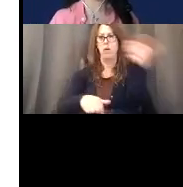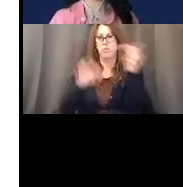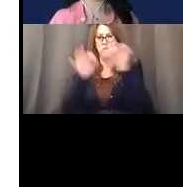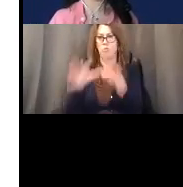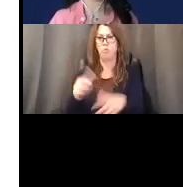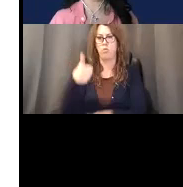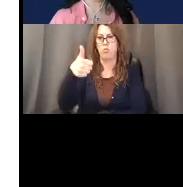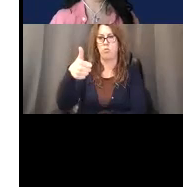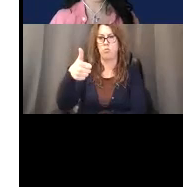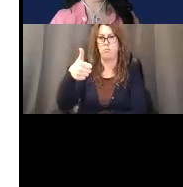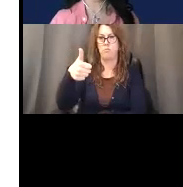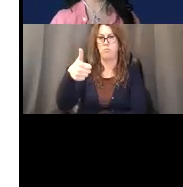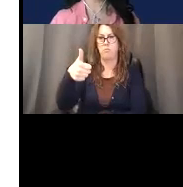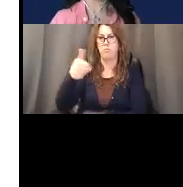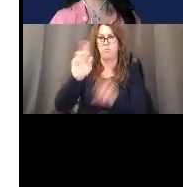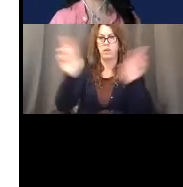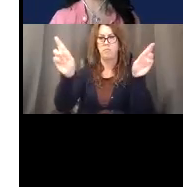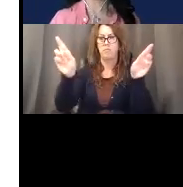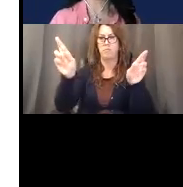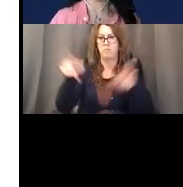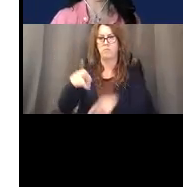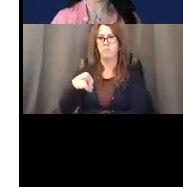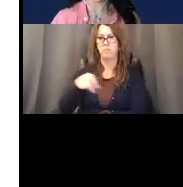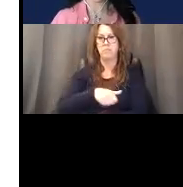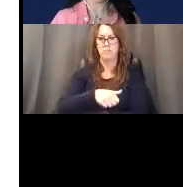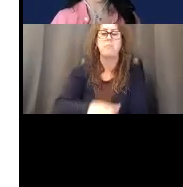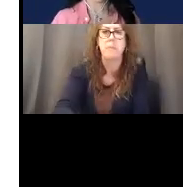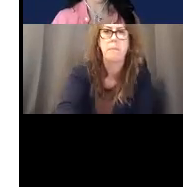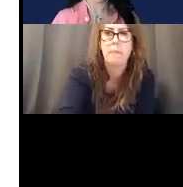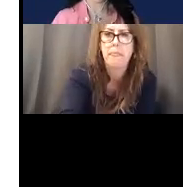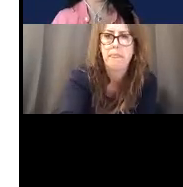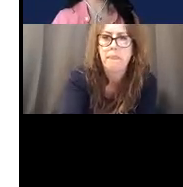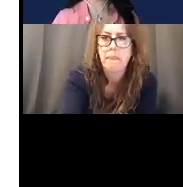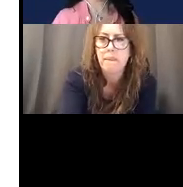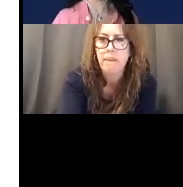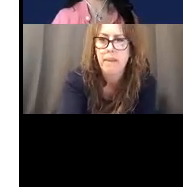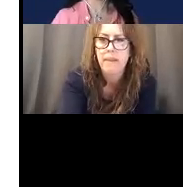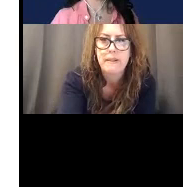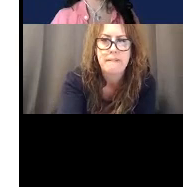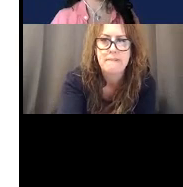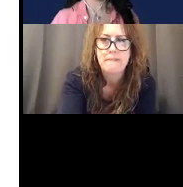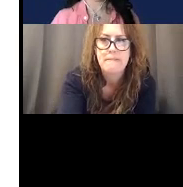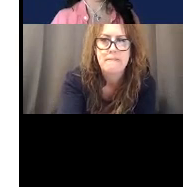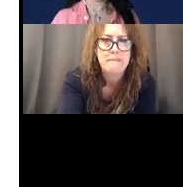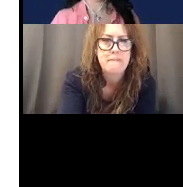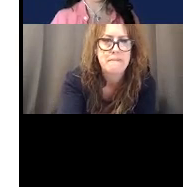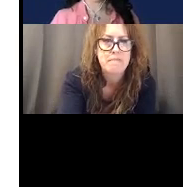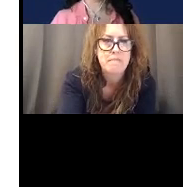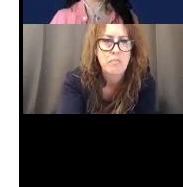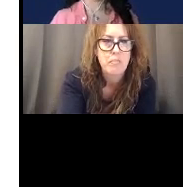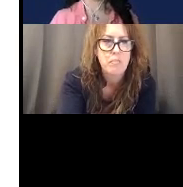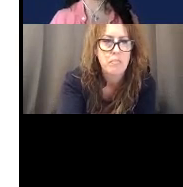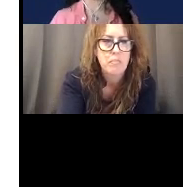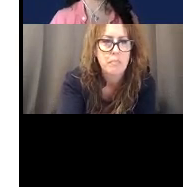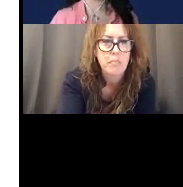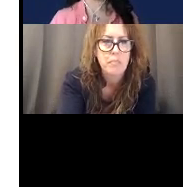about and kind of forecasting the changing demographics of America and looking at the where we will